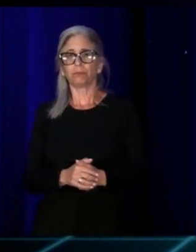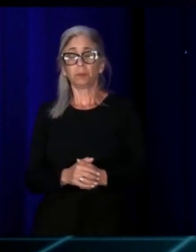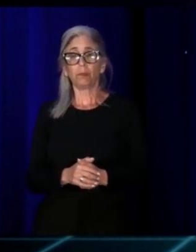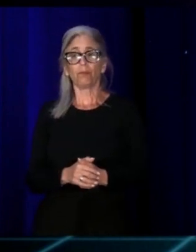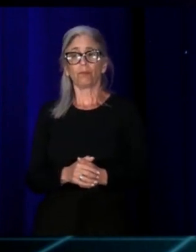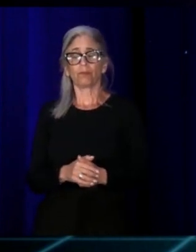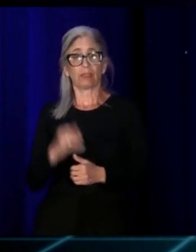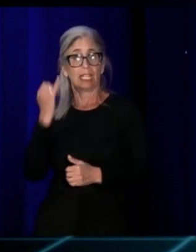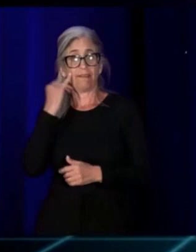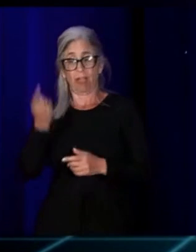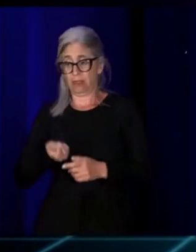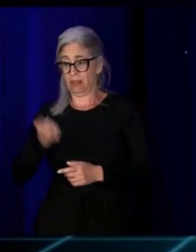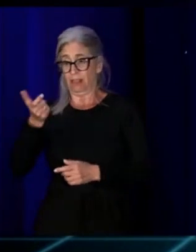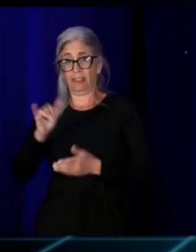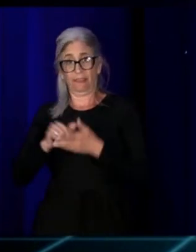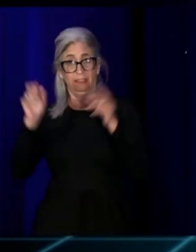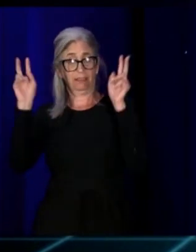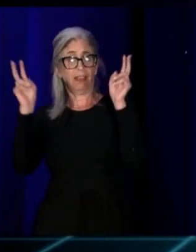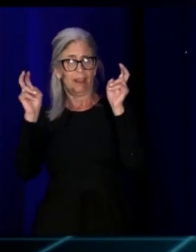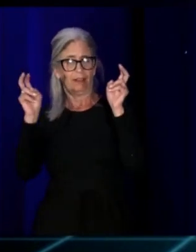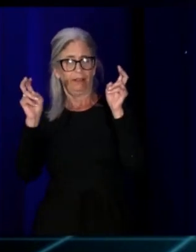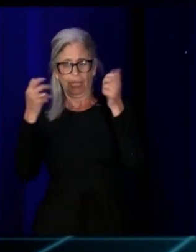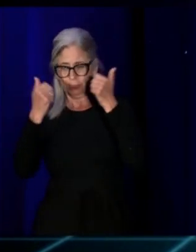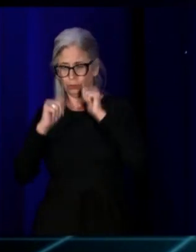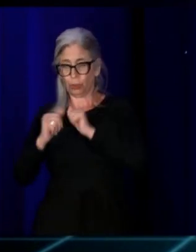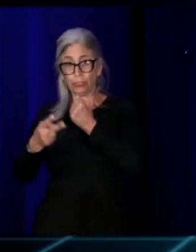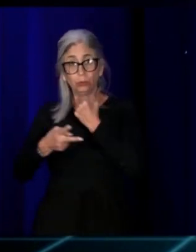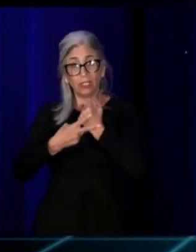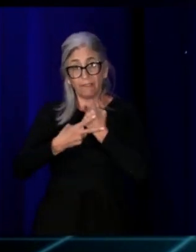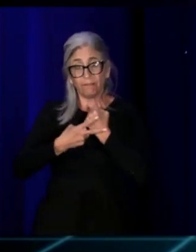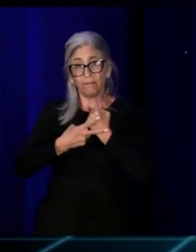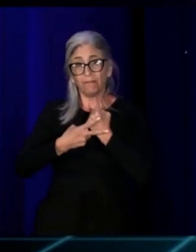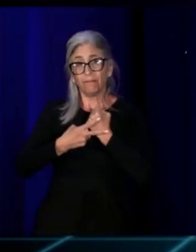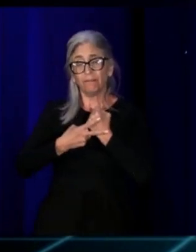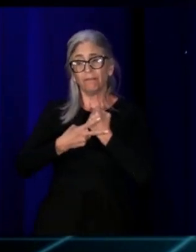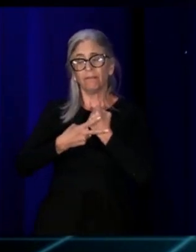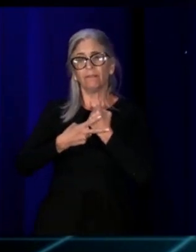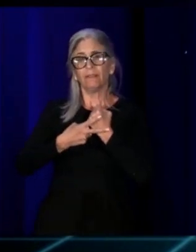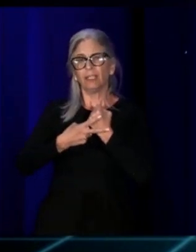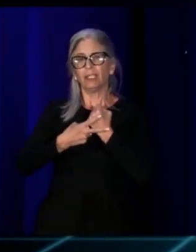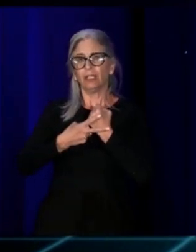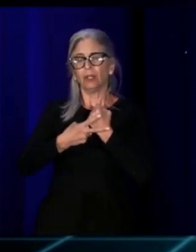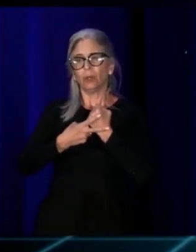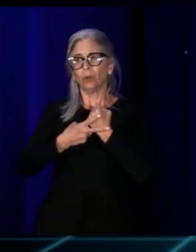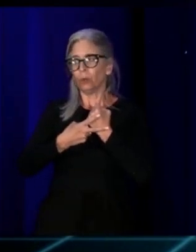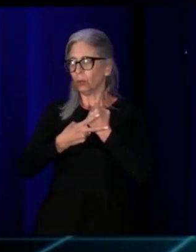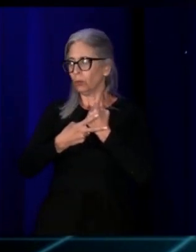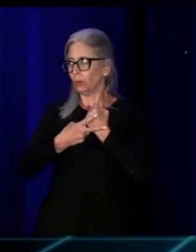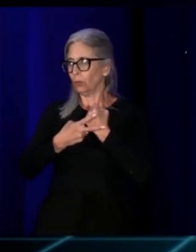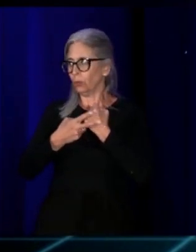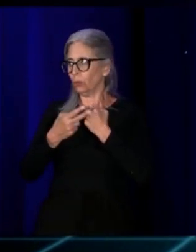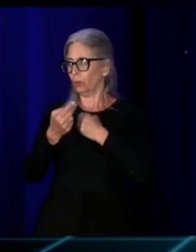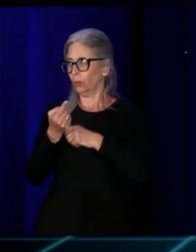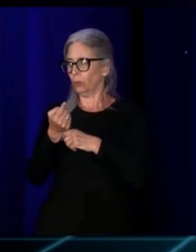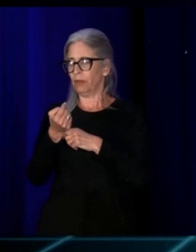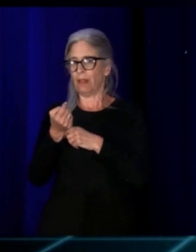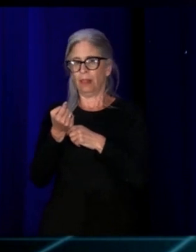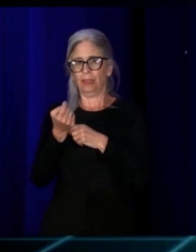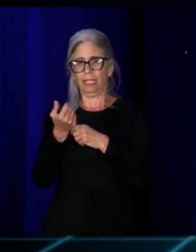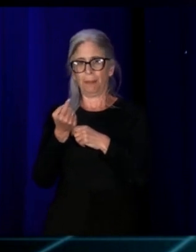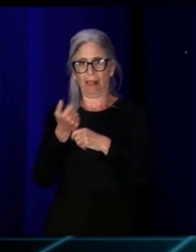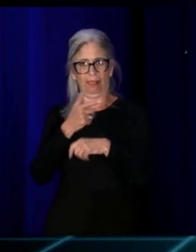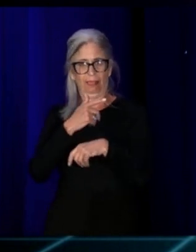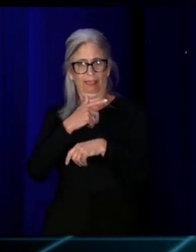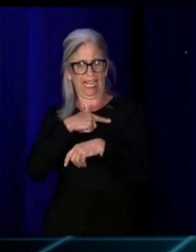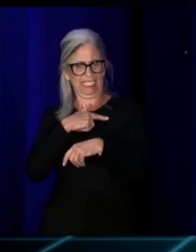And if I delete this title and I try to save it, we have a little latency, and we actually get back an error from